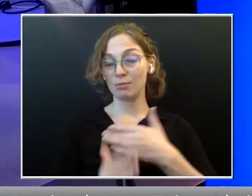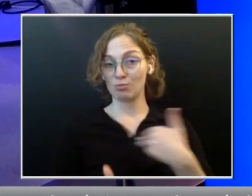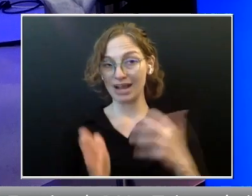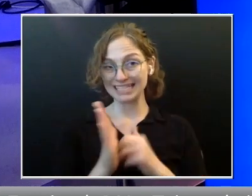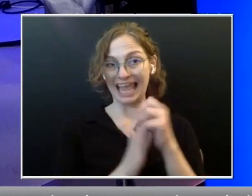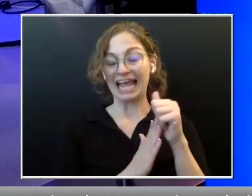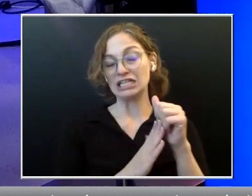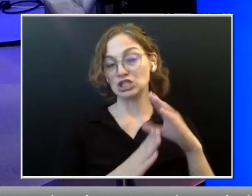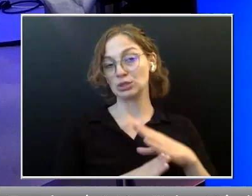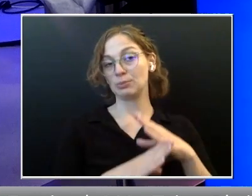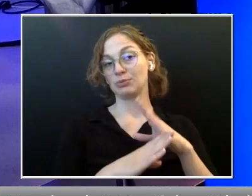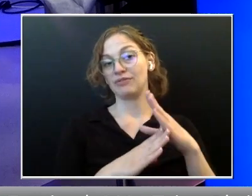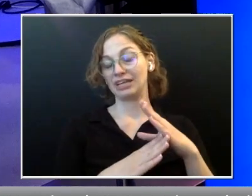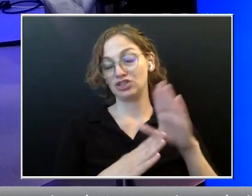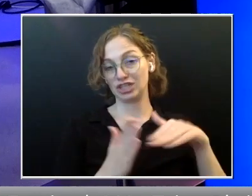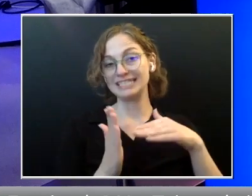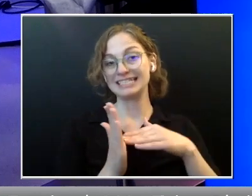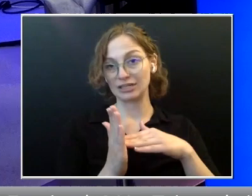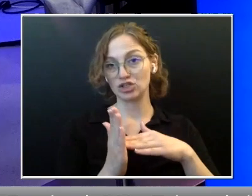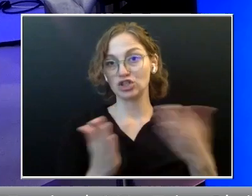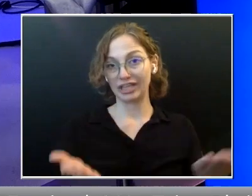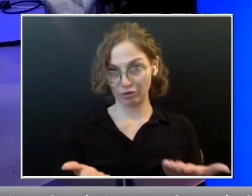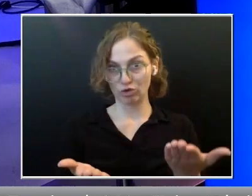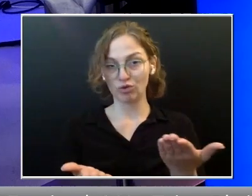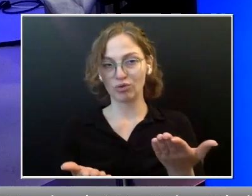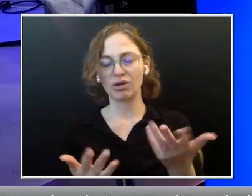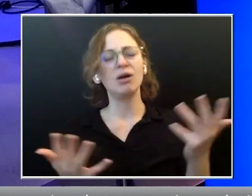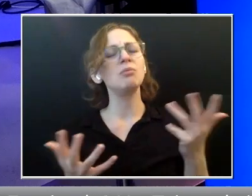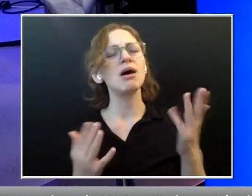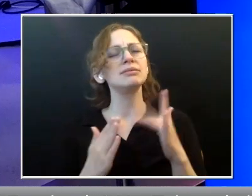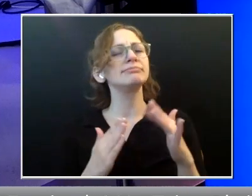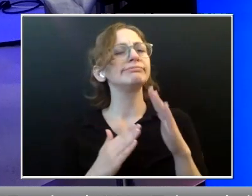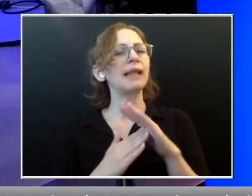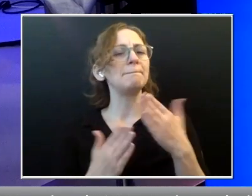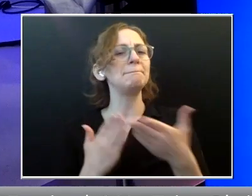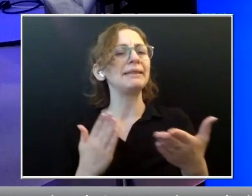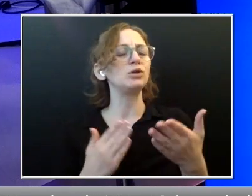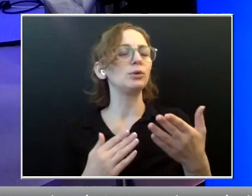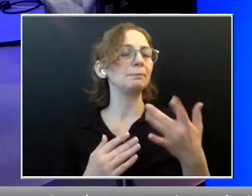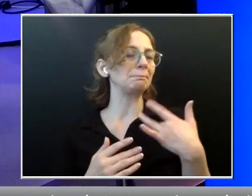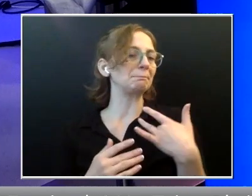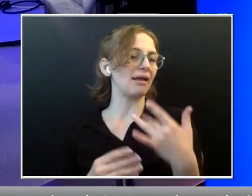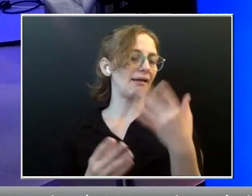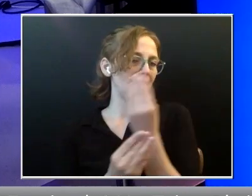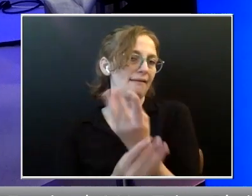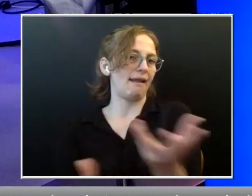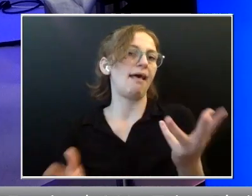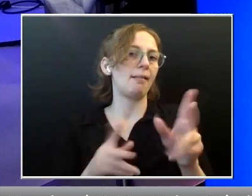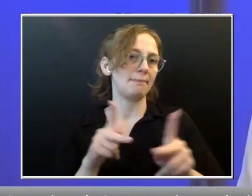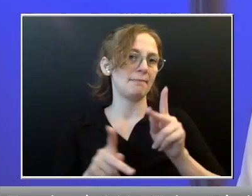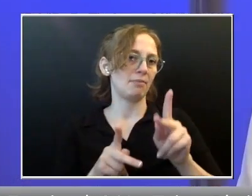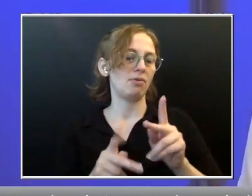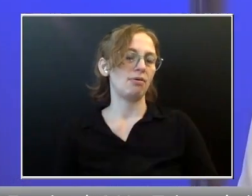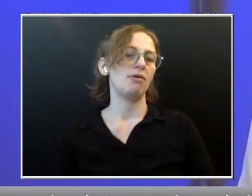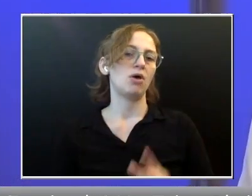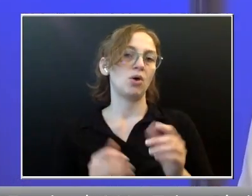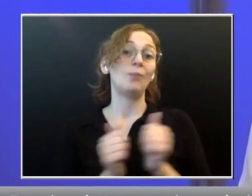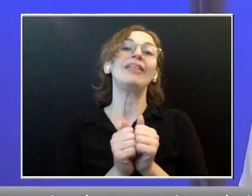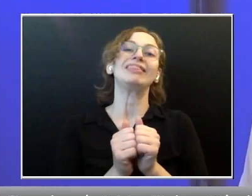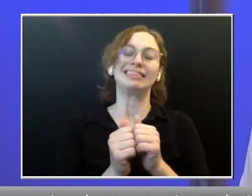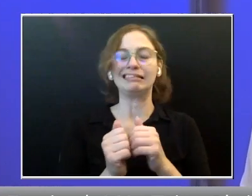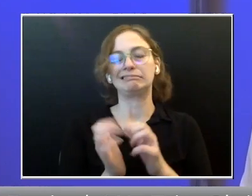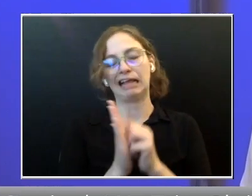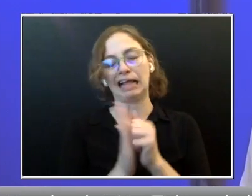is the biggest thing you start off with by telling people who are facing a cancer diagnosis? Well, Breast